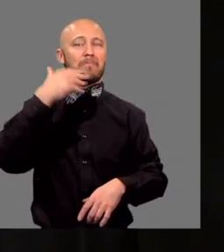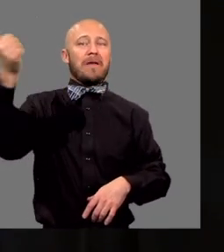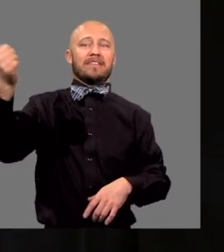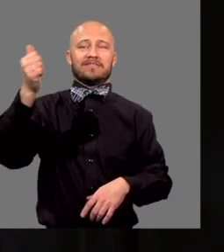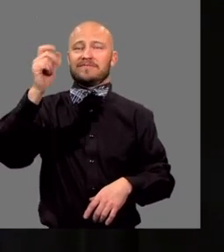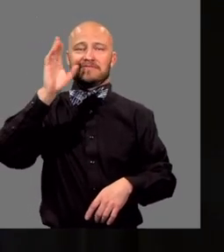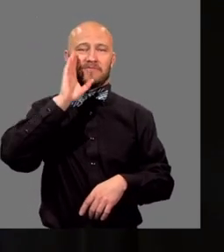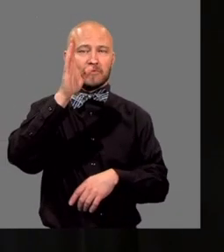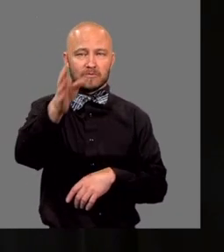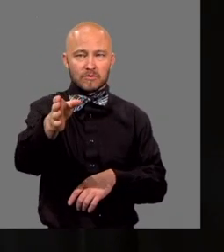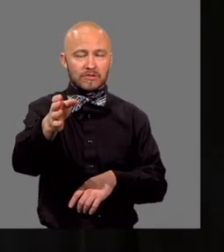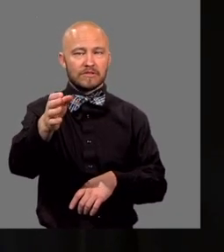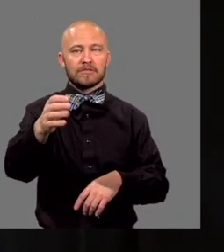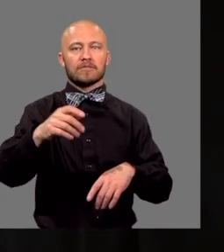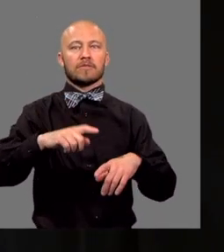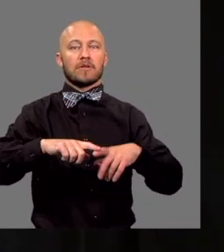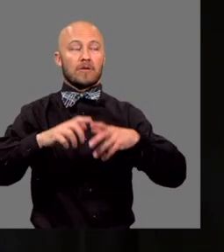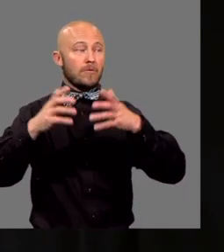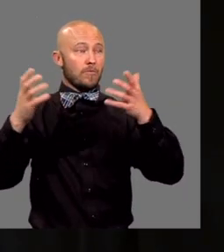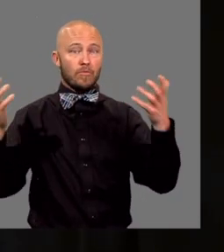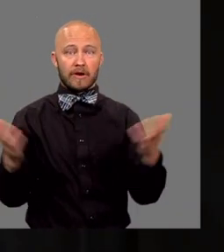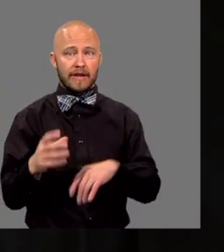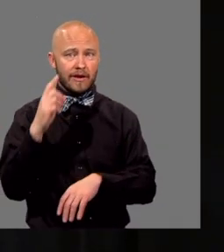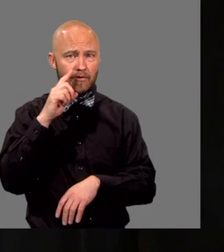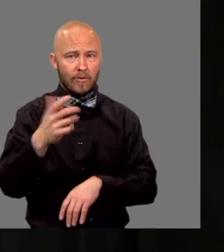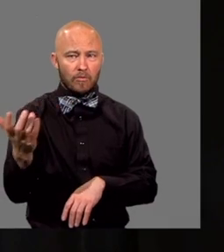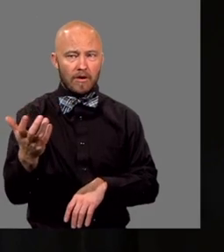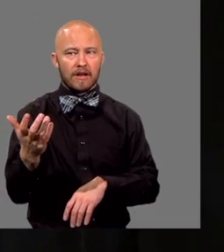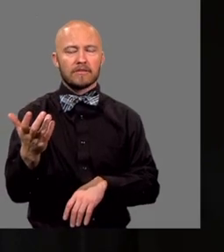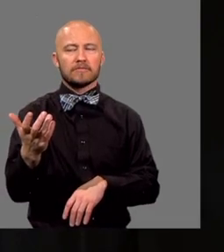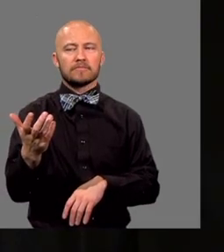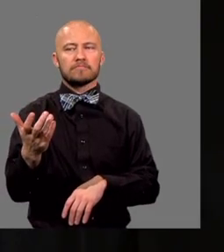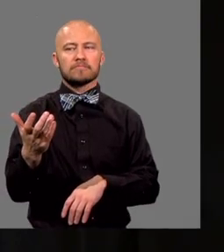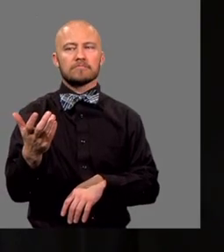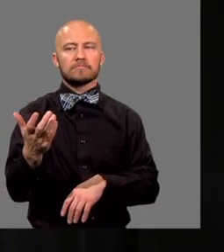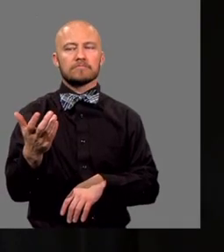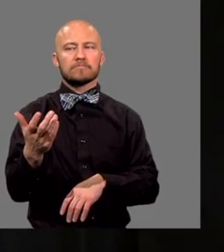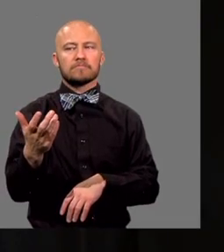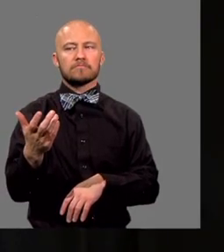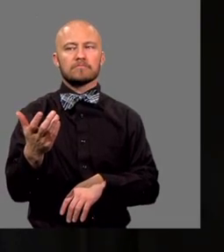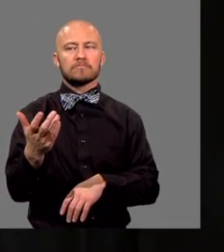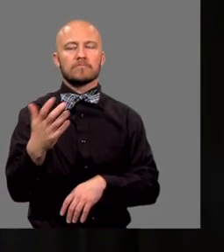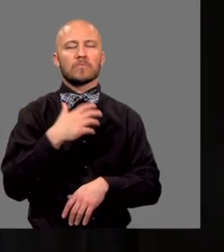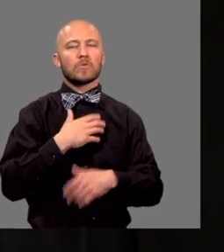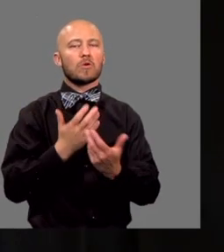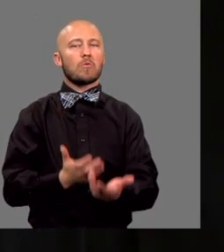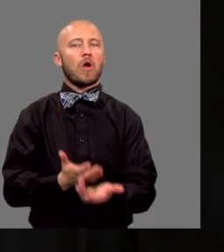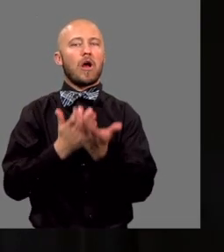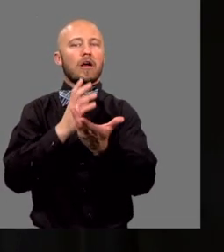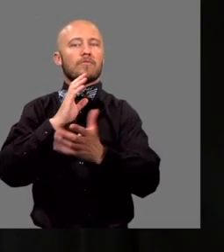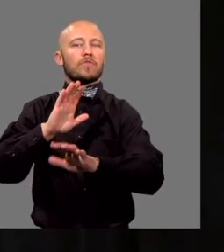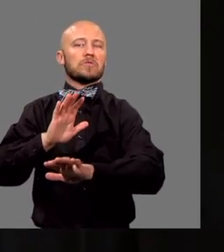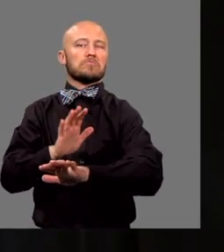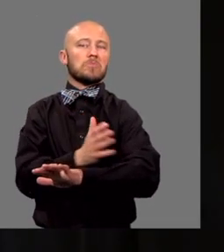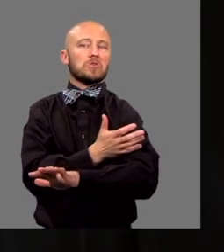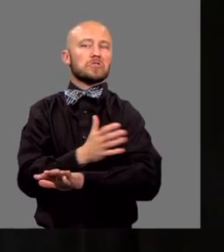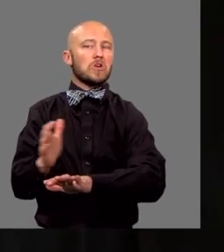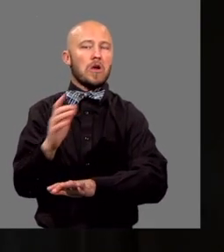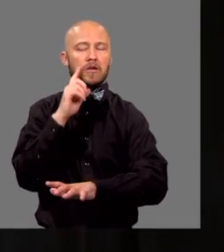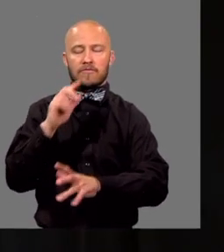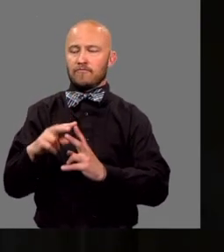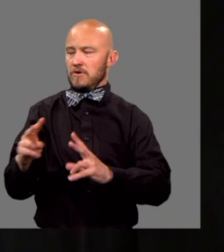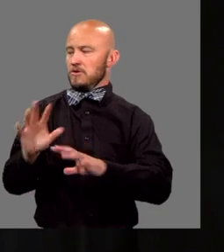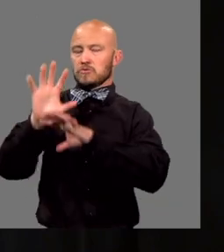your futures. We're here today to just offer a song or two